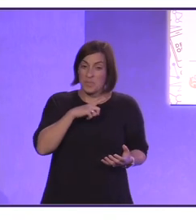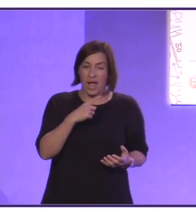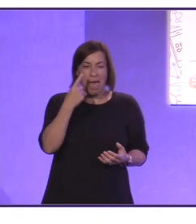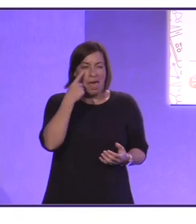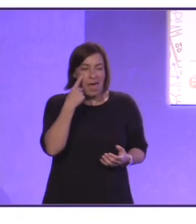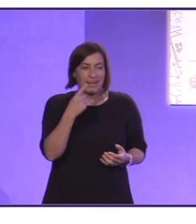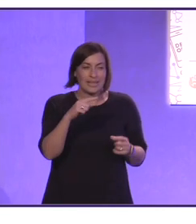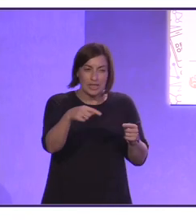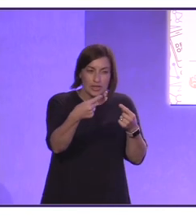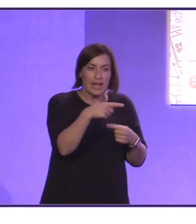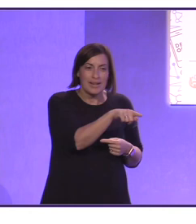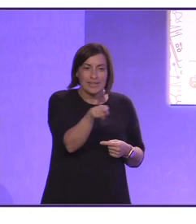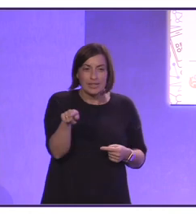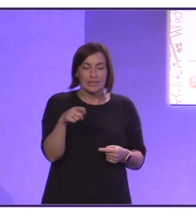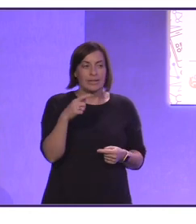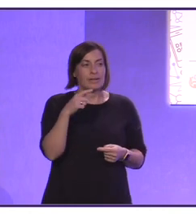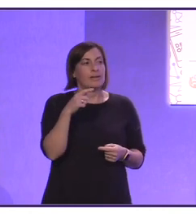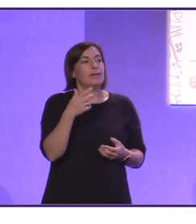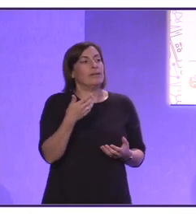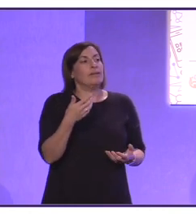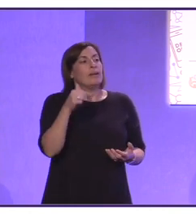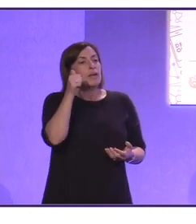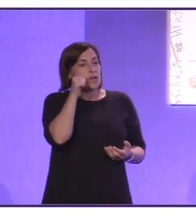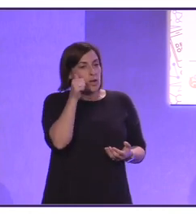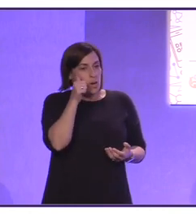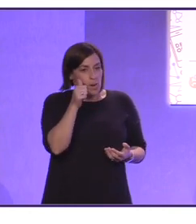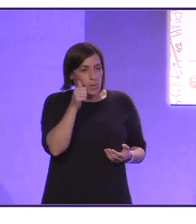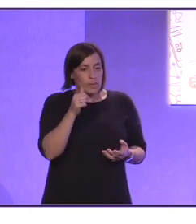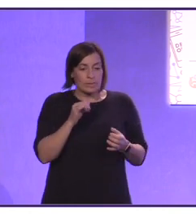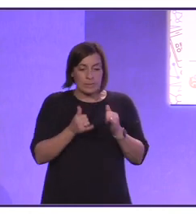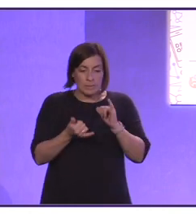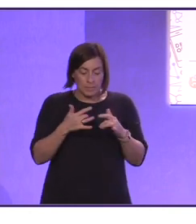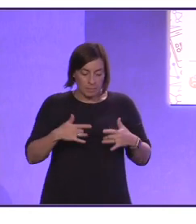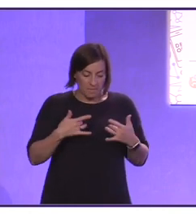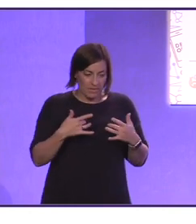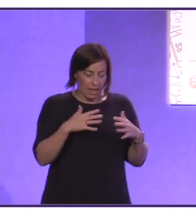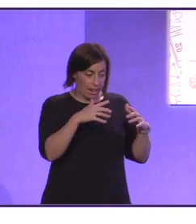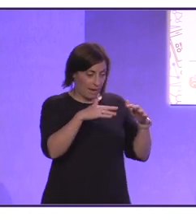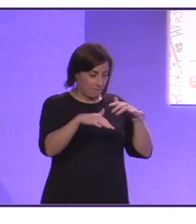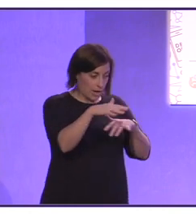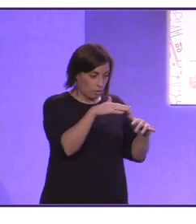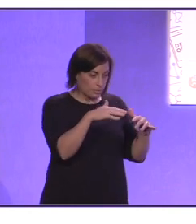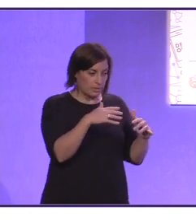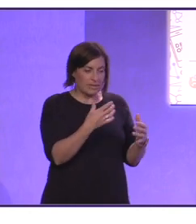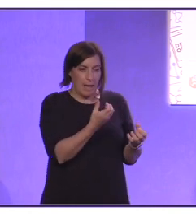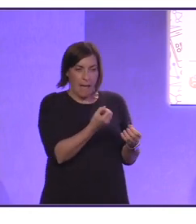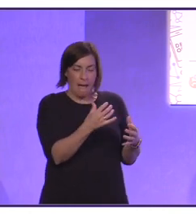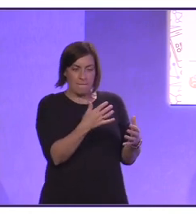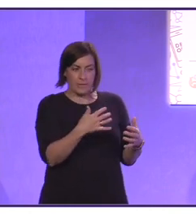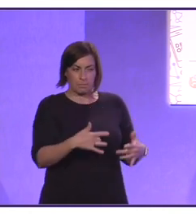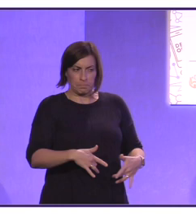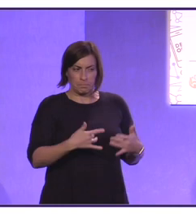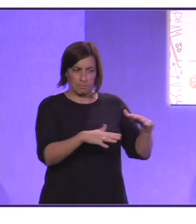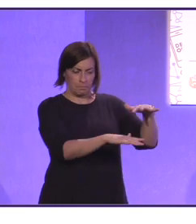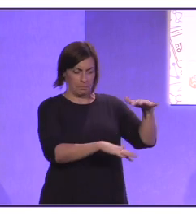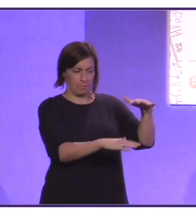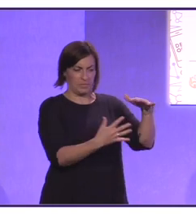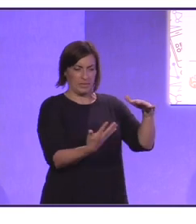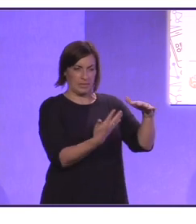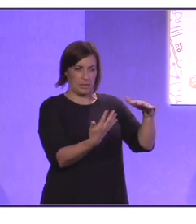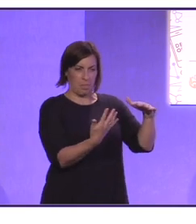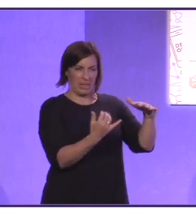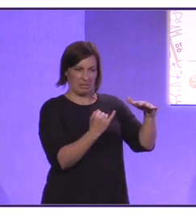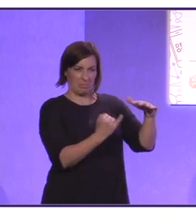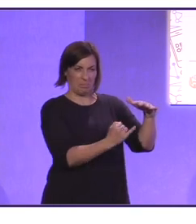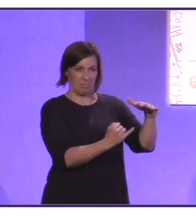figure that we all know sometimes when something is wrong in an environment. We've all got a sense, and maybe it's not